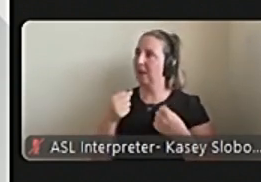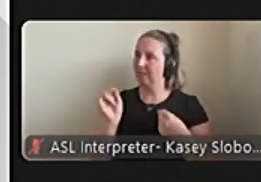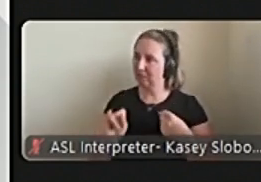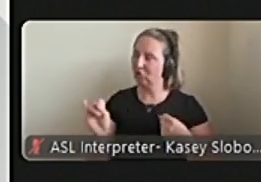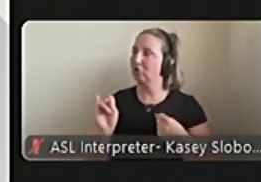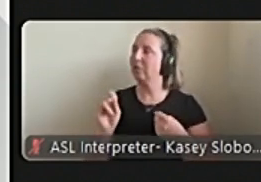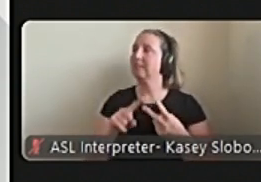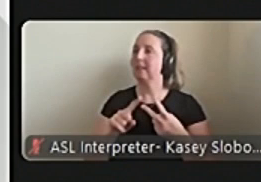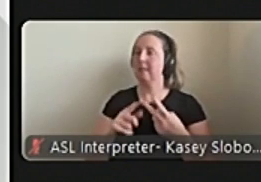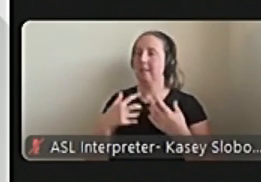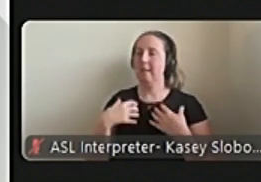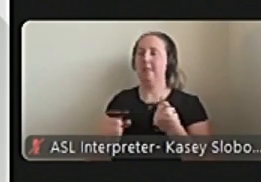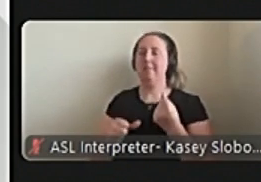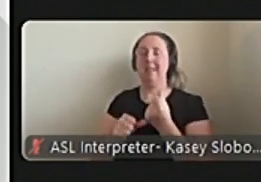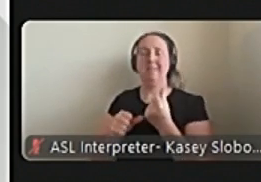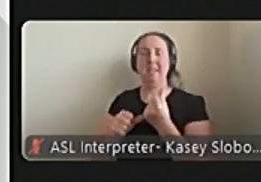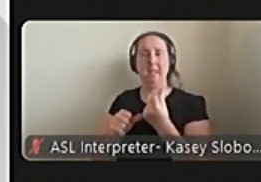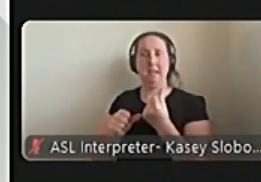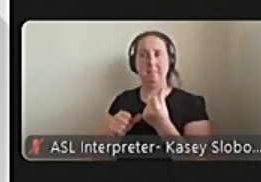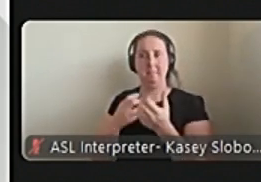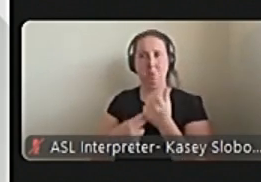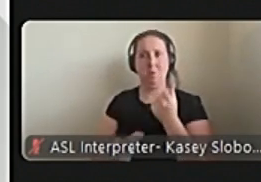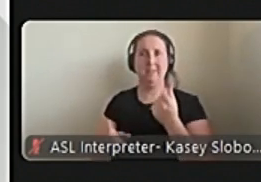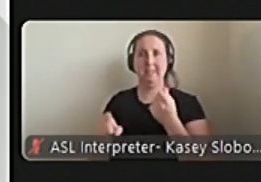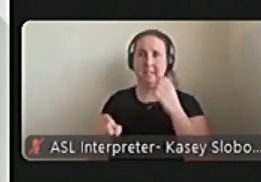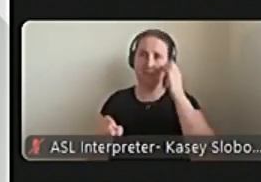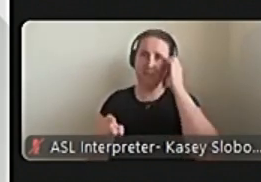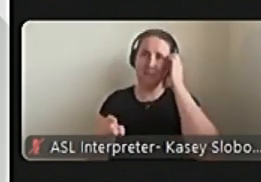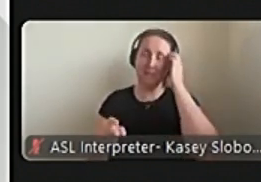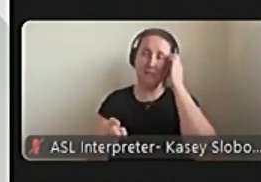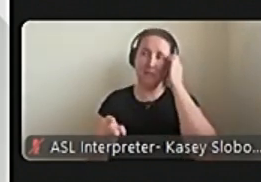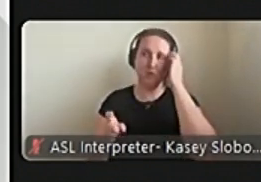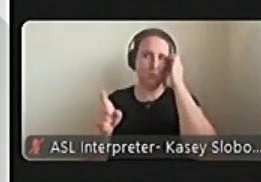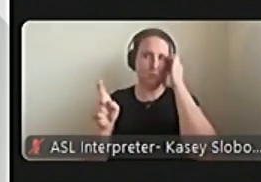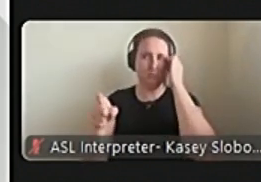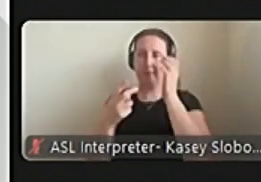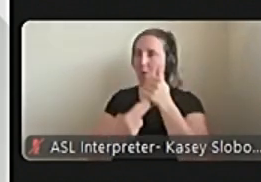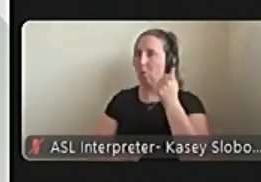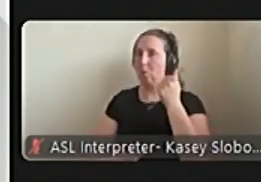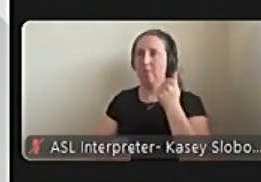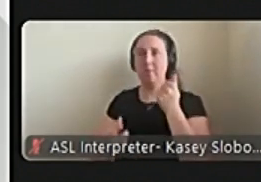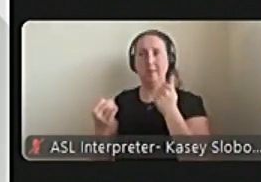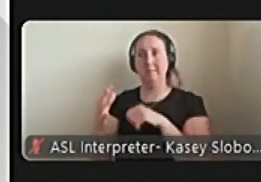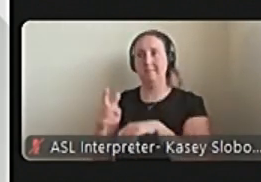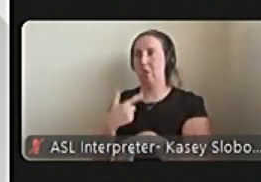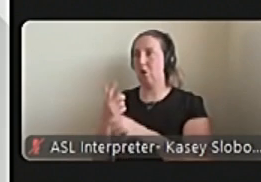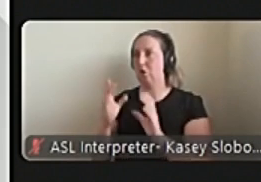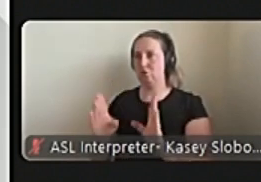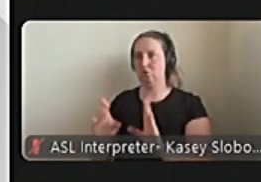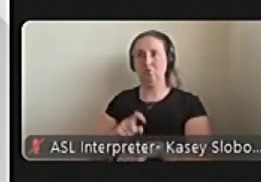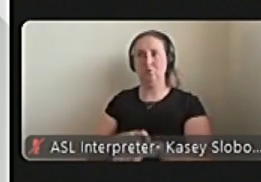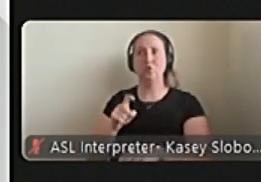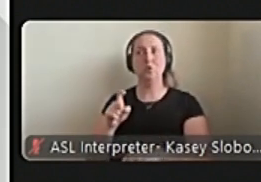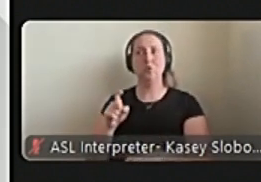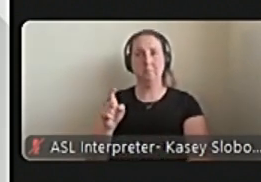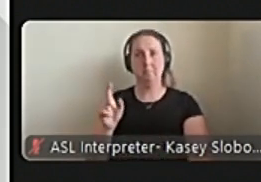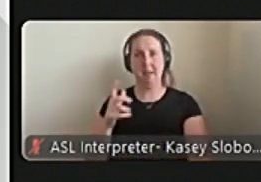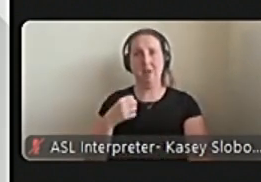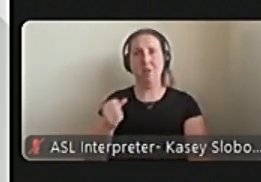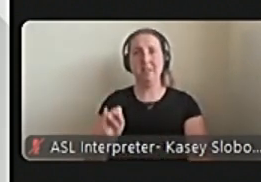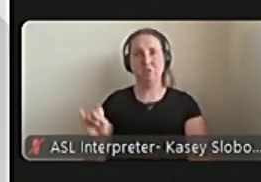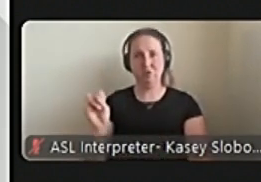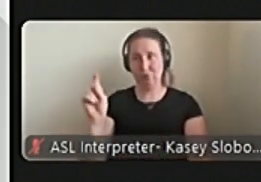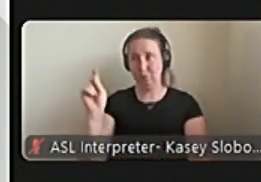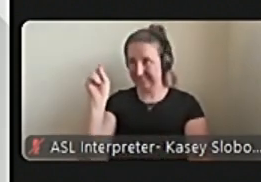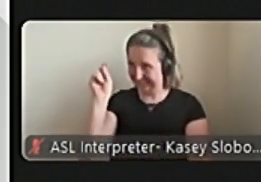Yeah. I mean, you have to have both anymore. Yeah, and if you have long-term care insurance, you really better have. Yeah. some- Yes, yes, it is.